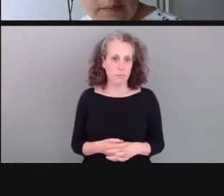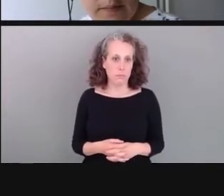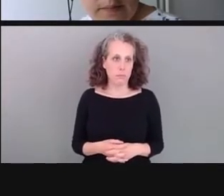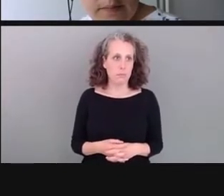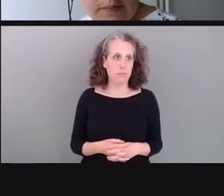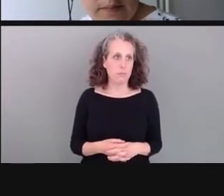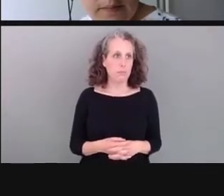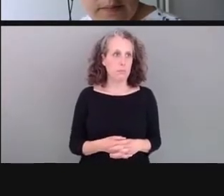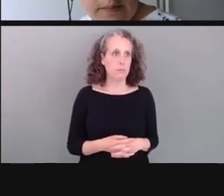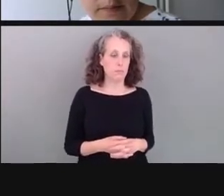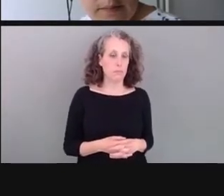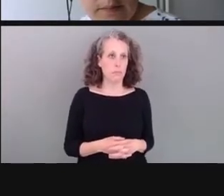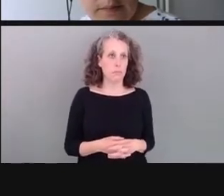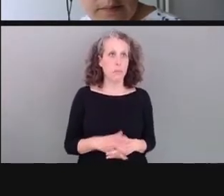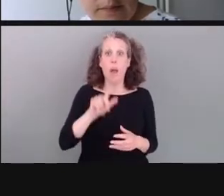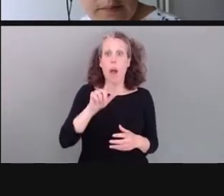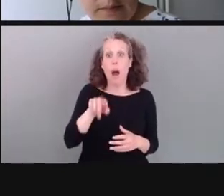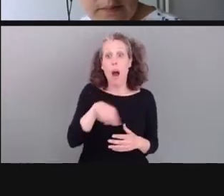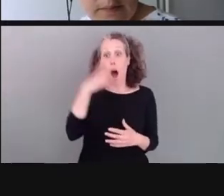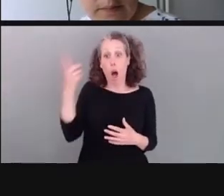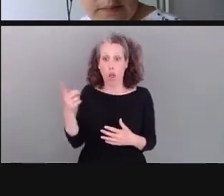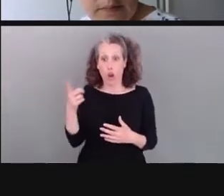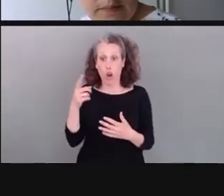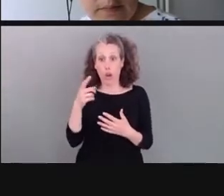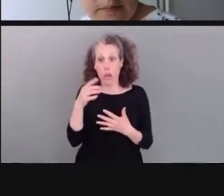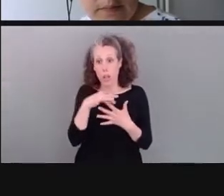is important, that is